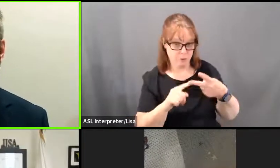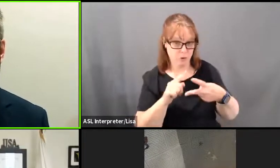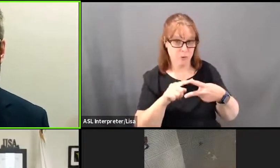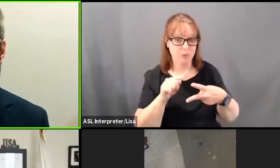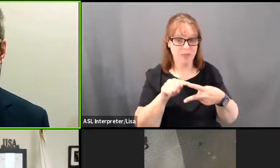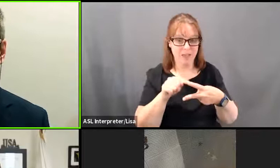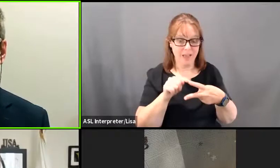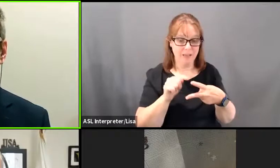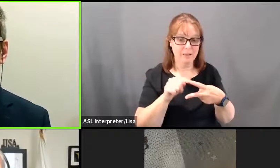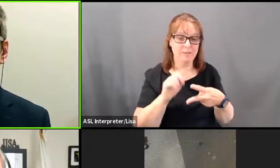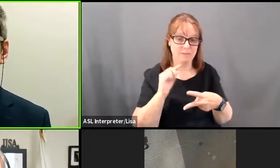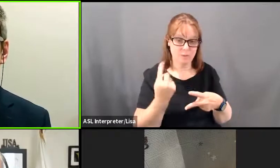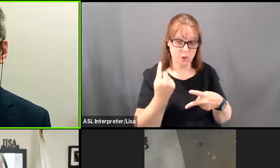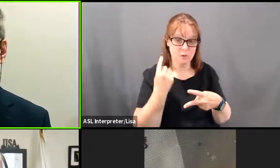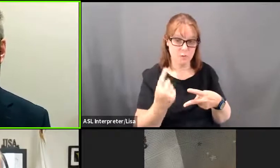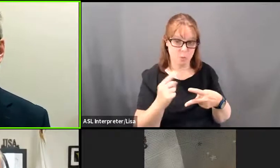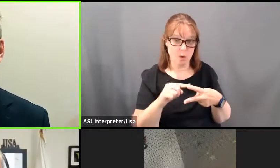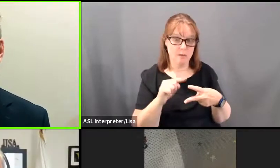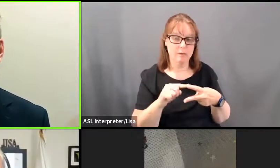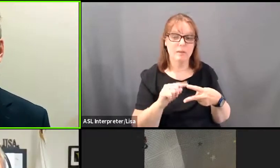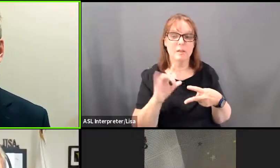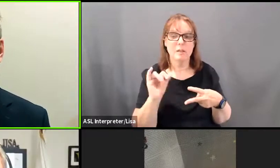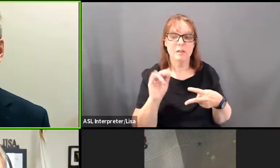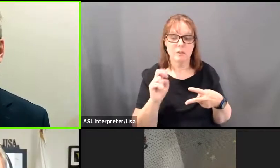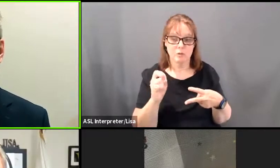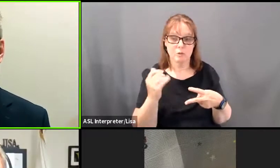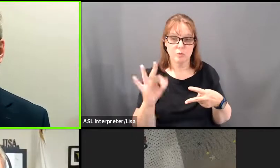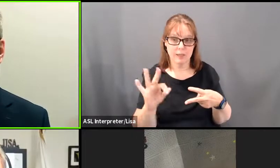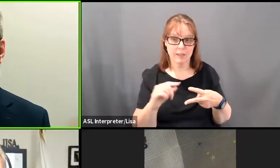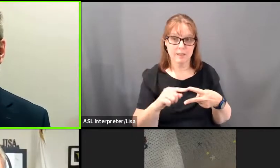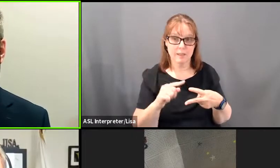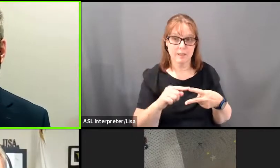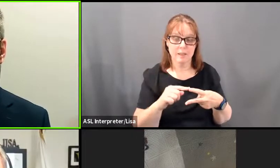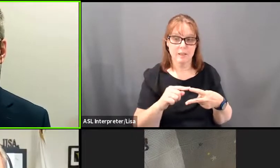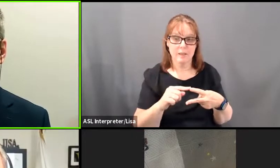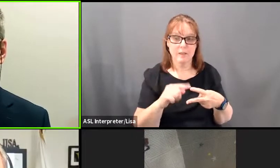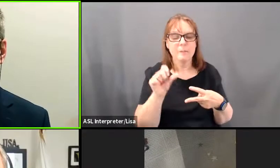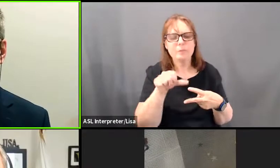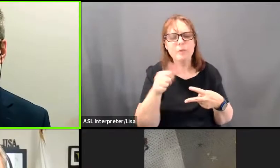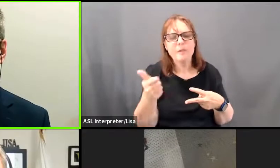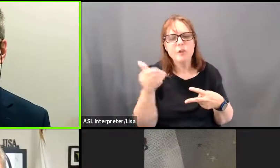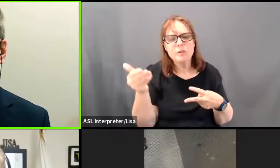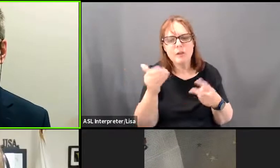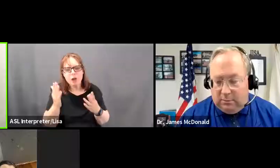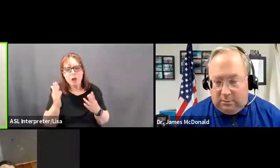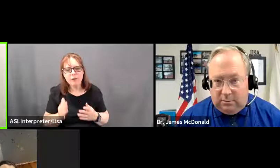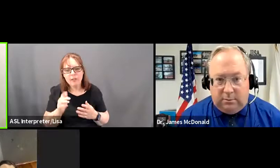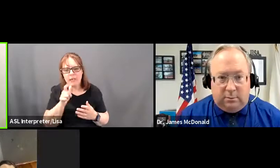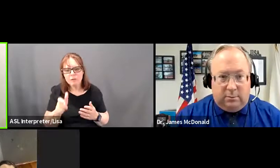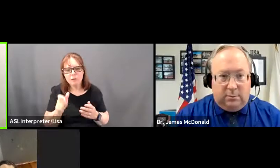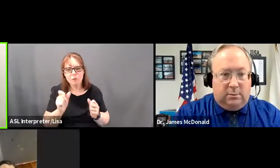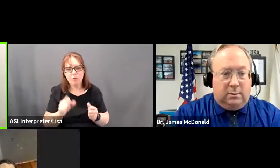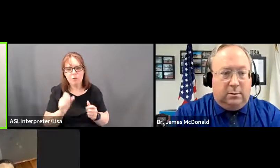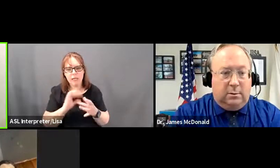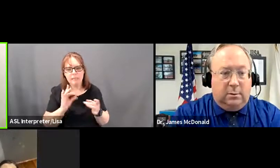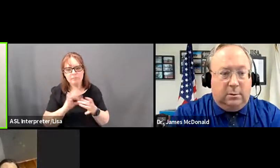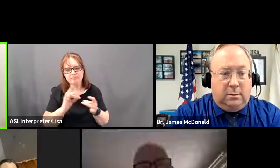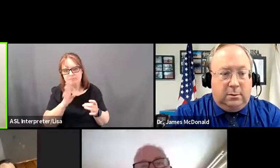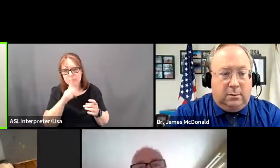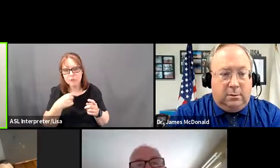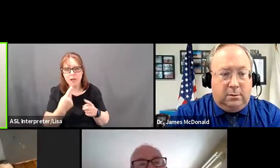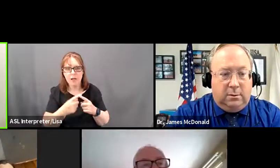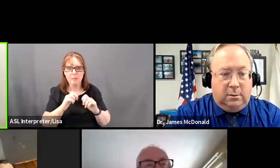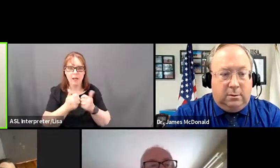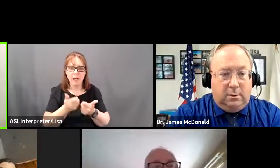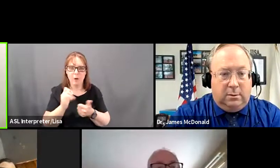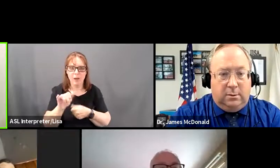dose of the vaccine. And I think we have another guest who is going to talk a little bit about how that works and what it looks